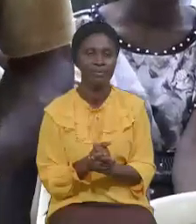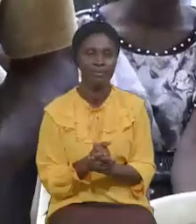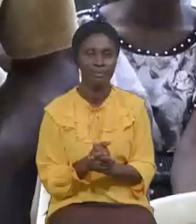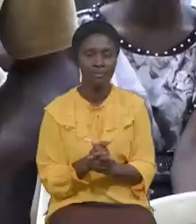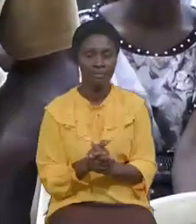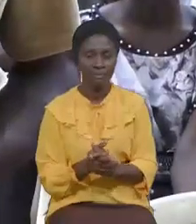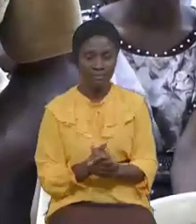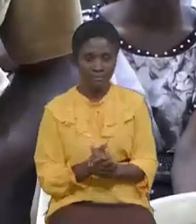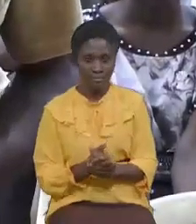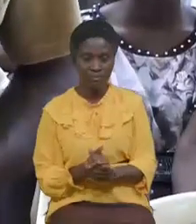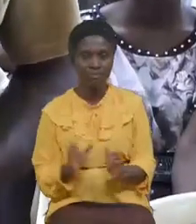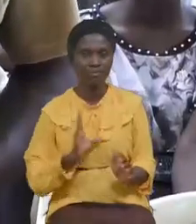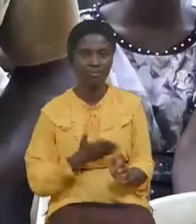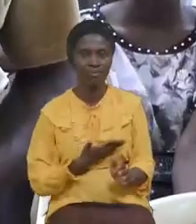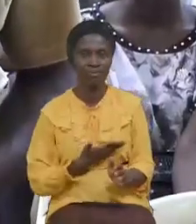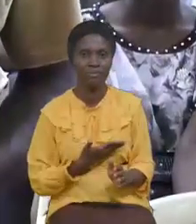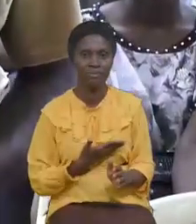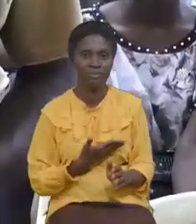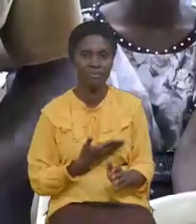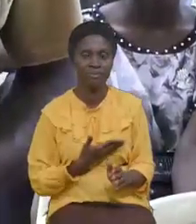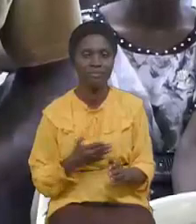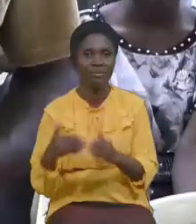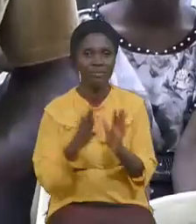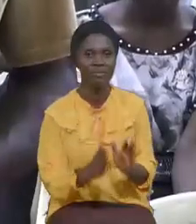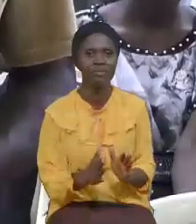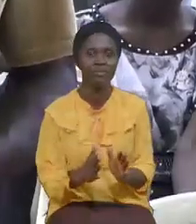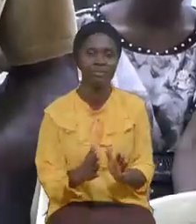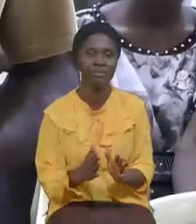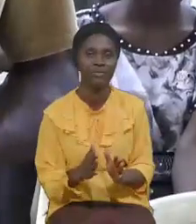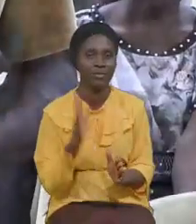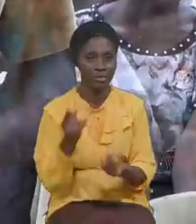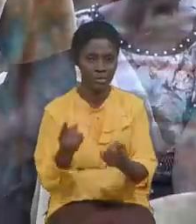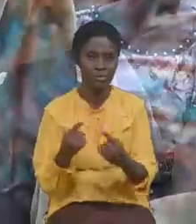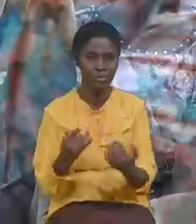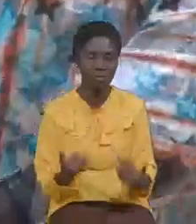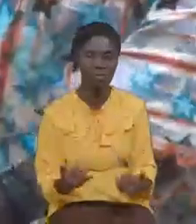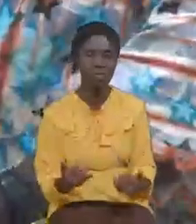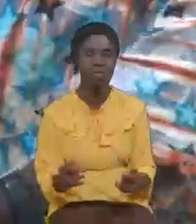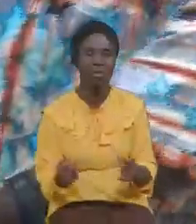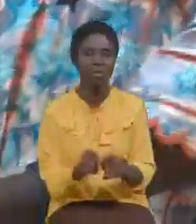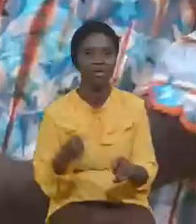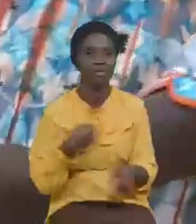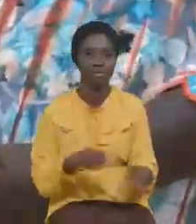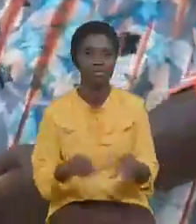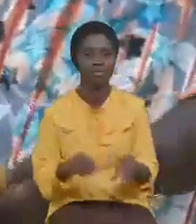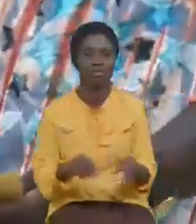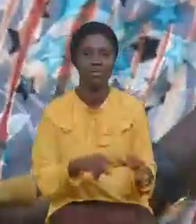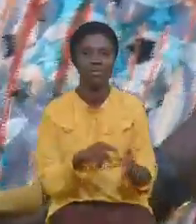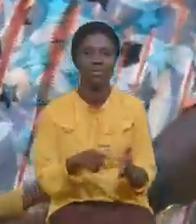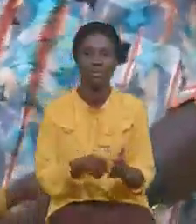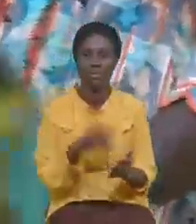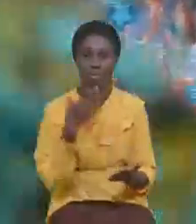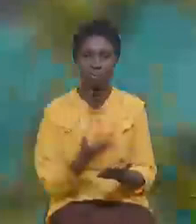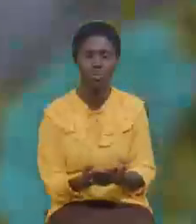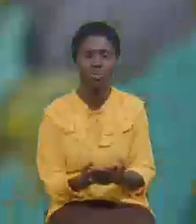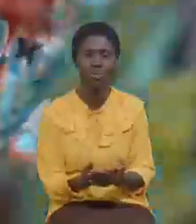thoroughly and yet briefly. Then I'll come back He forgives all your sins. He